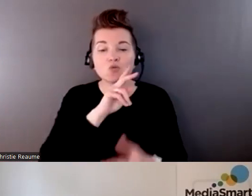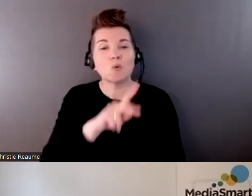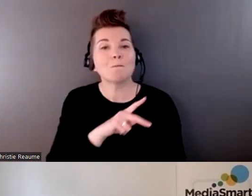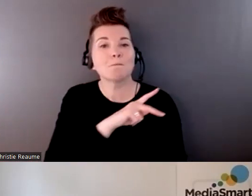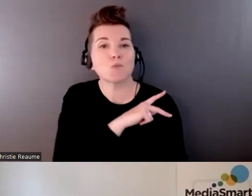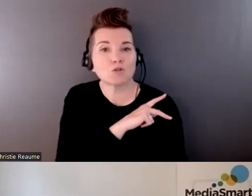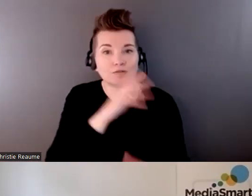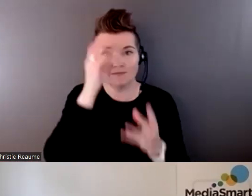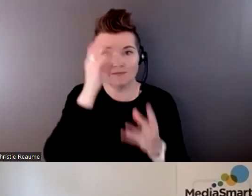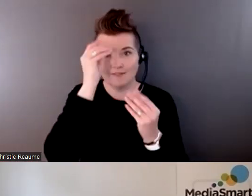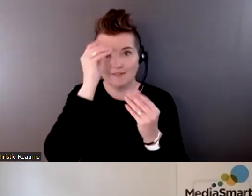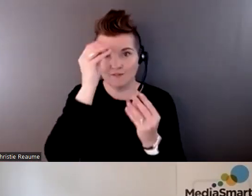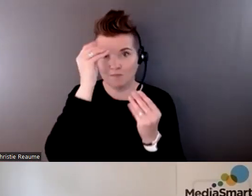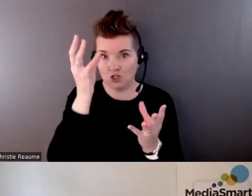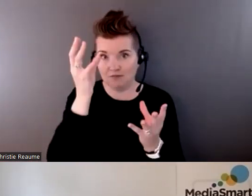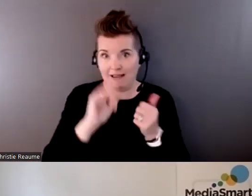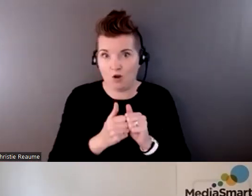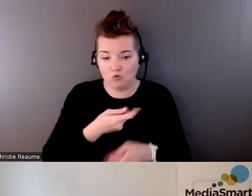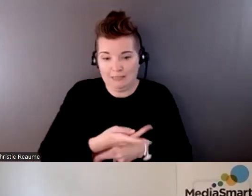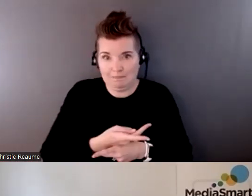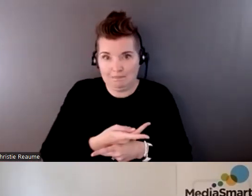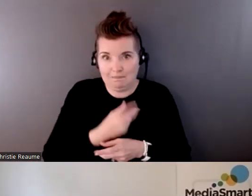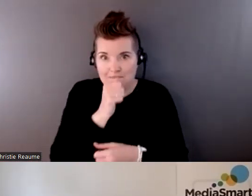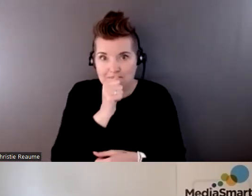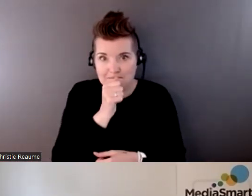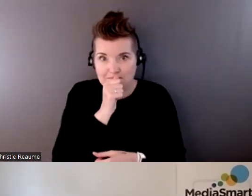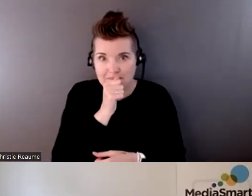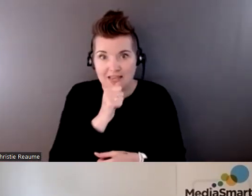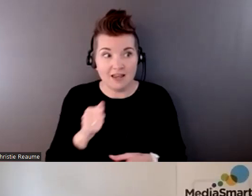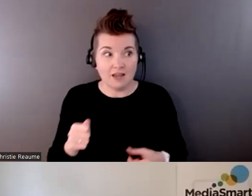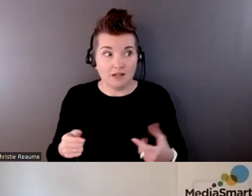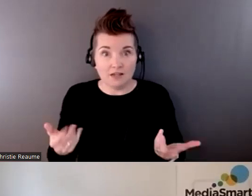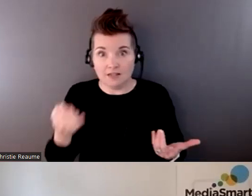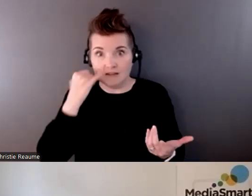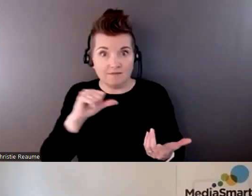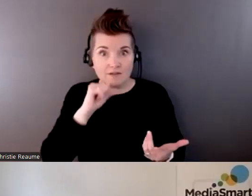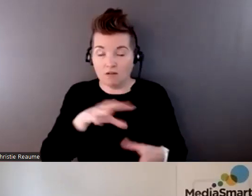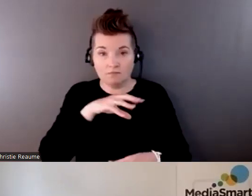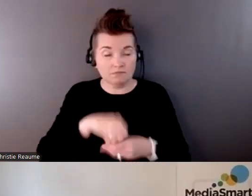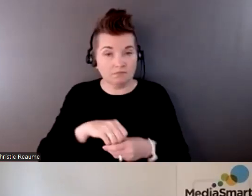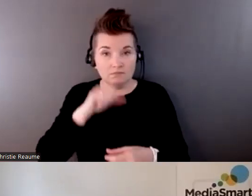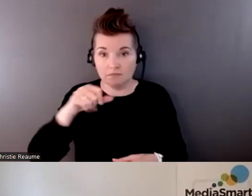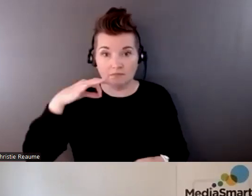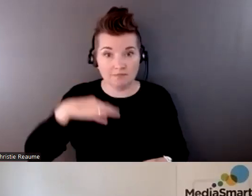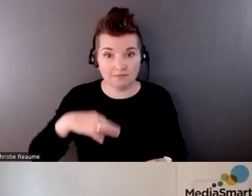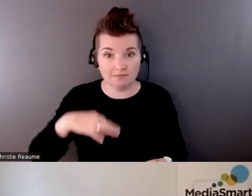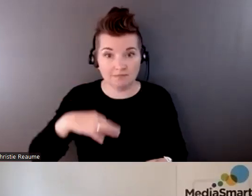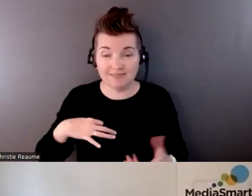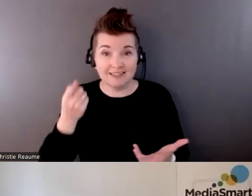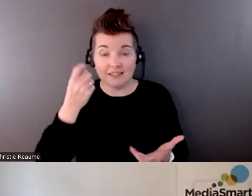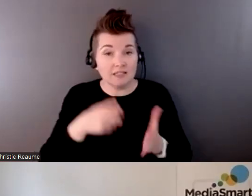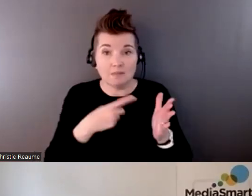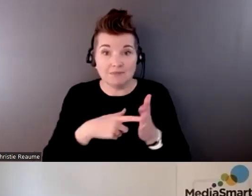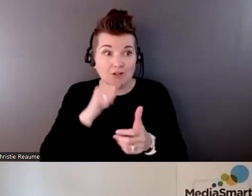so even though in for a lot of us non-profits we're not necessarily compelled legally to comply